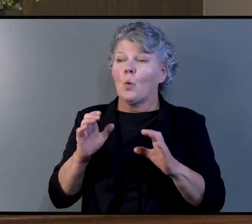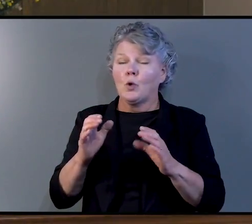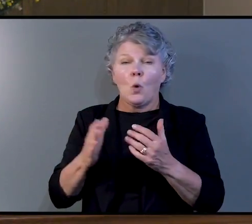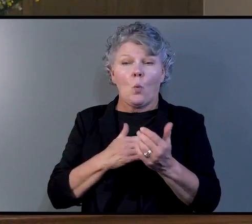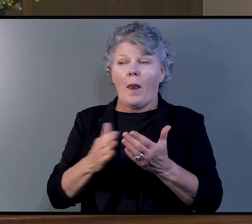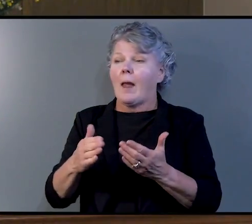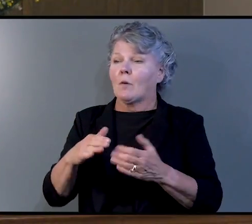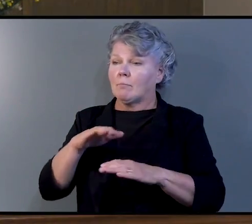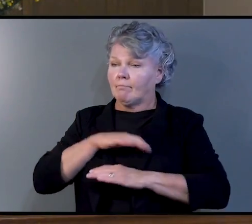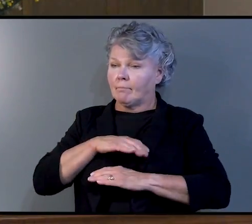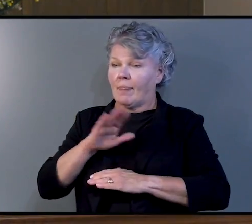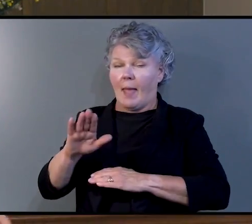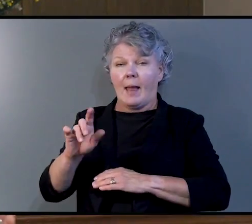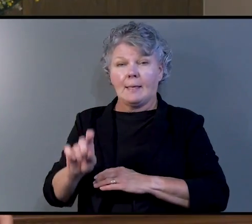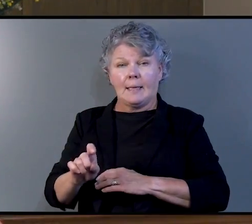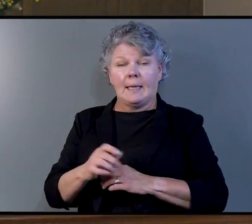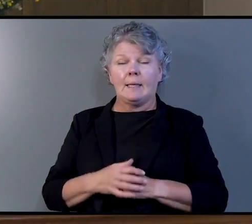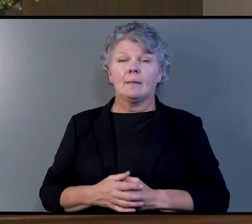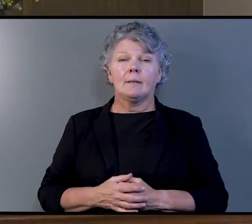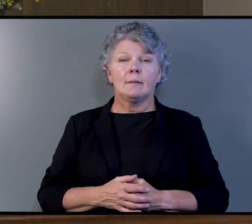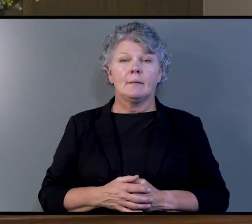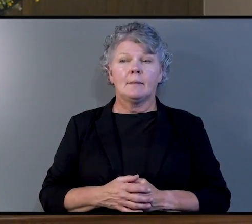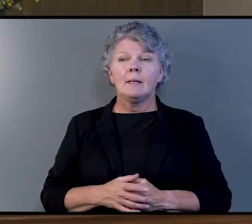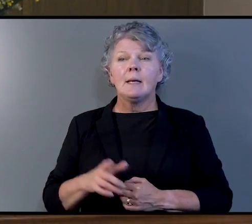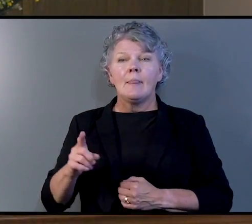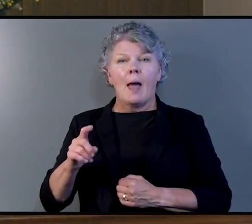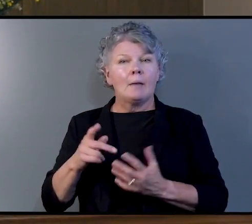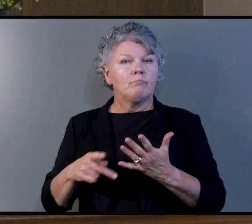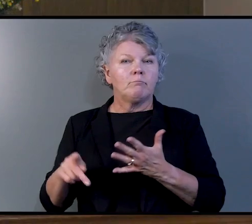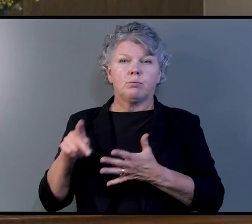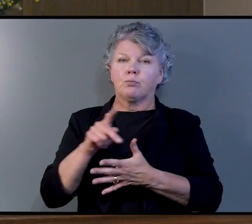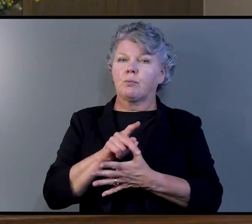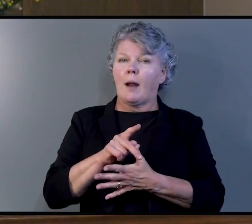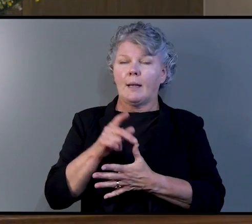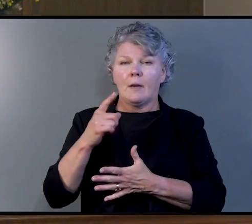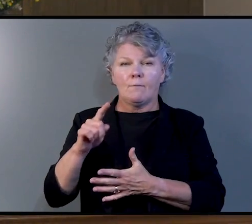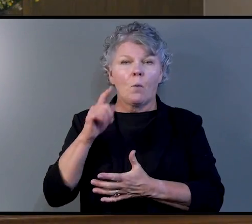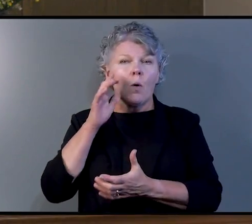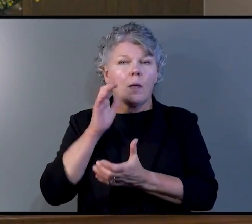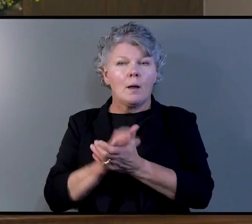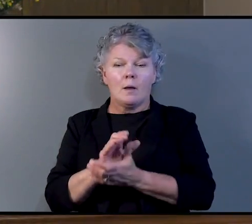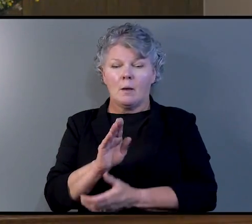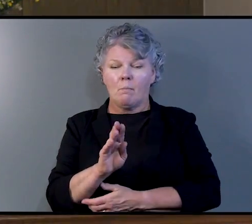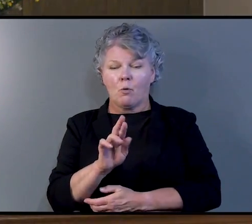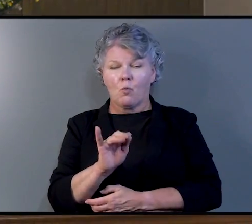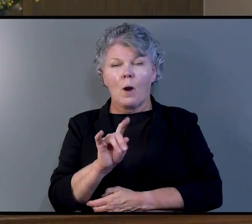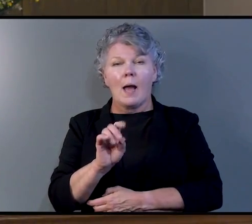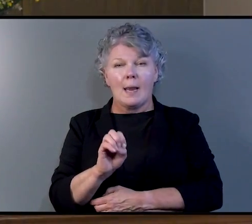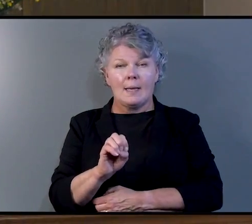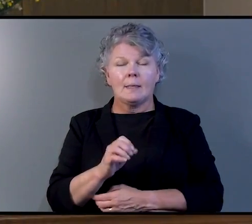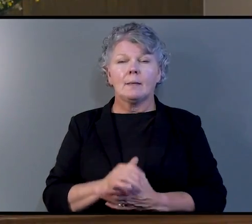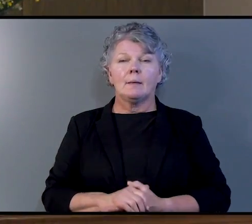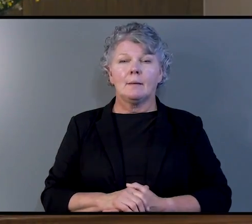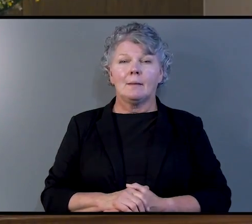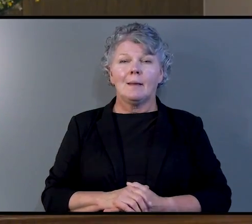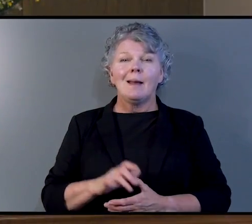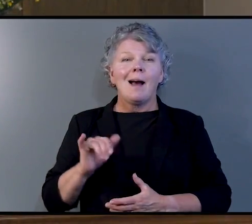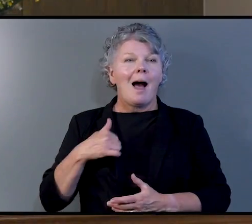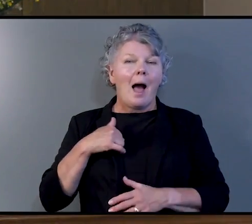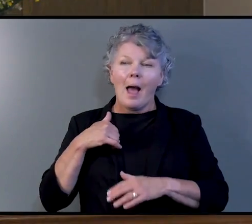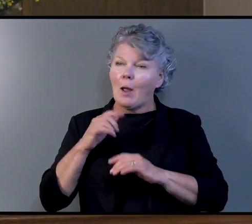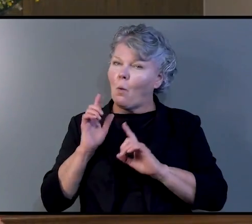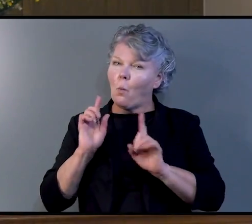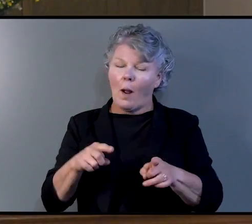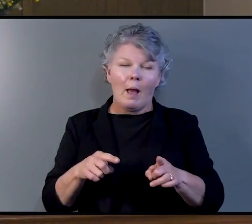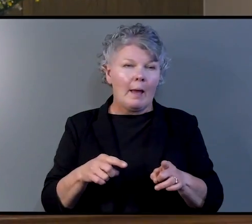to fulfill that need. It becomes an utmost priority. And that is where my role came into play. As I was sent on the errands,